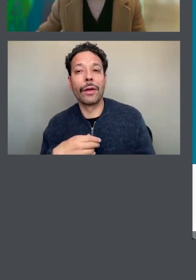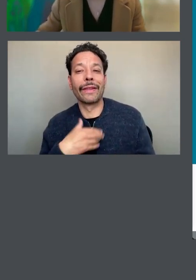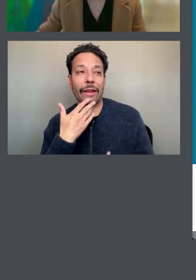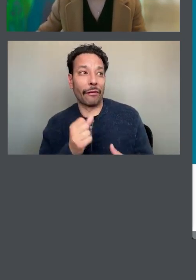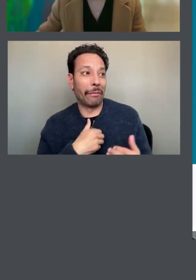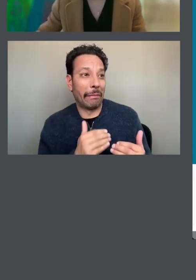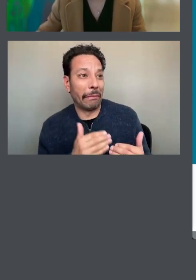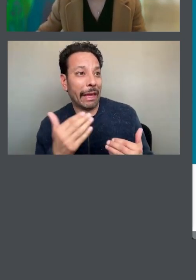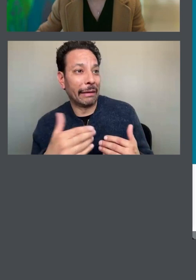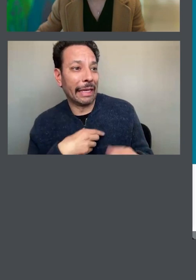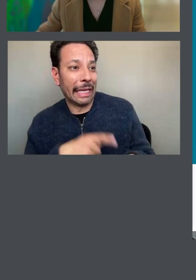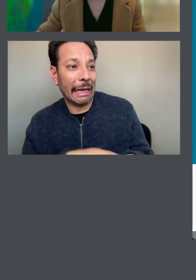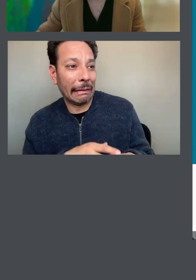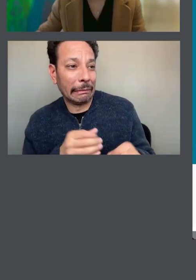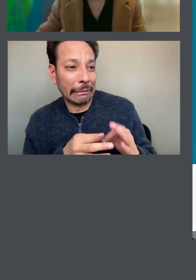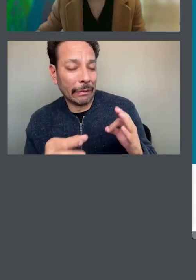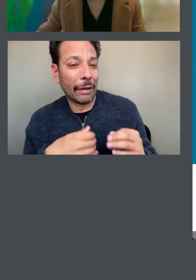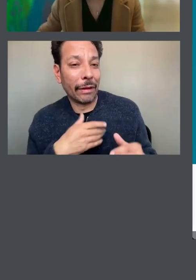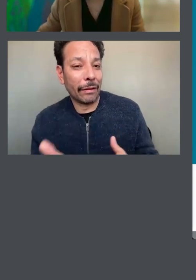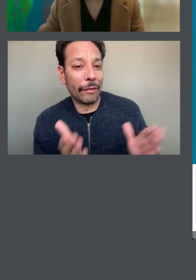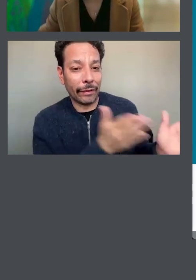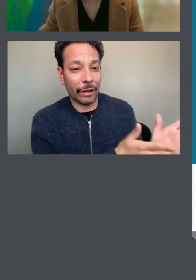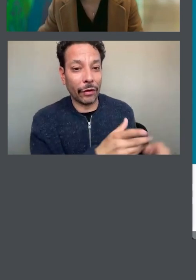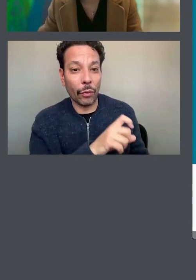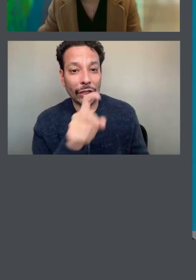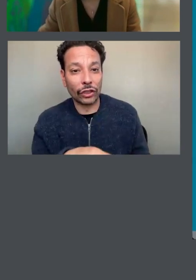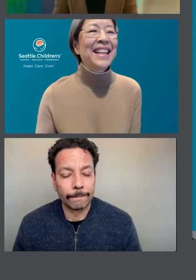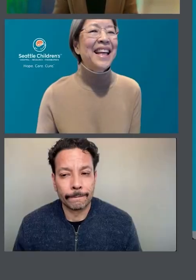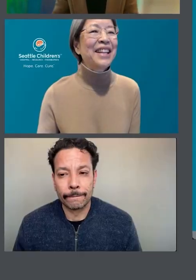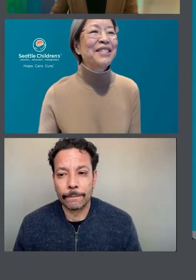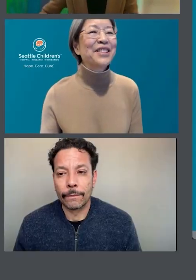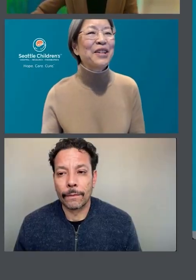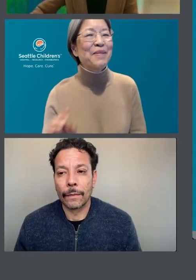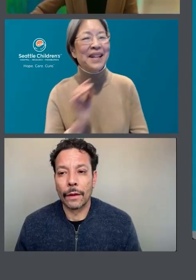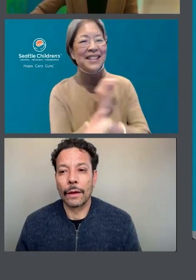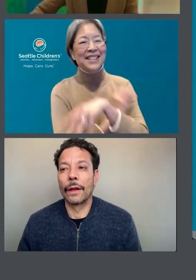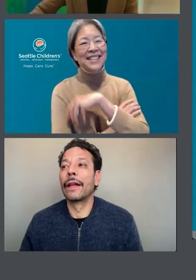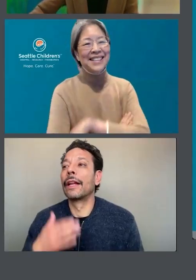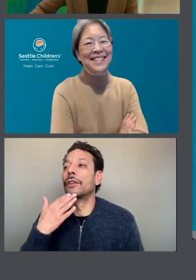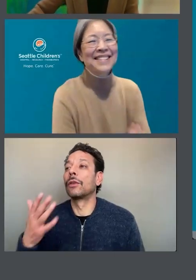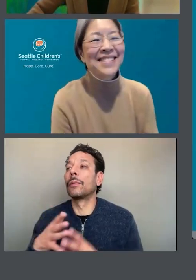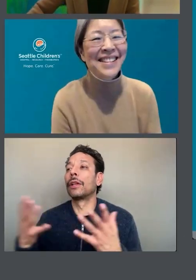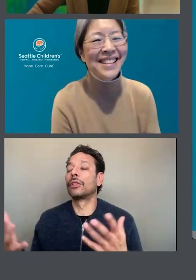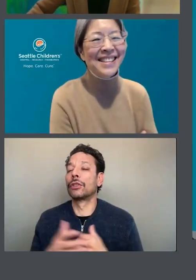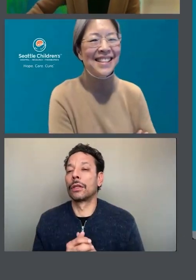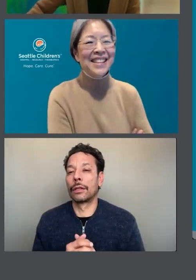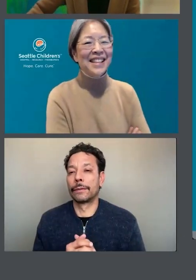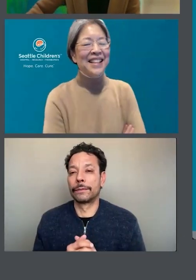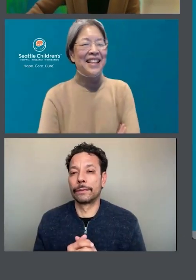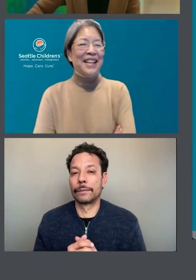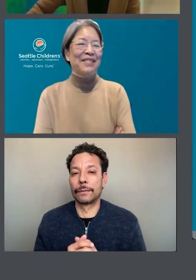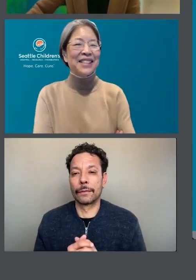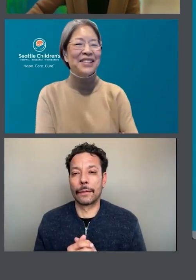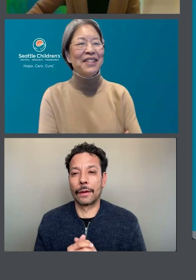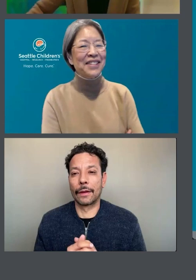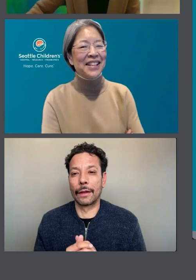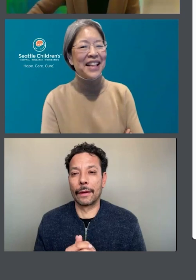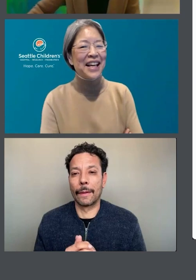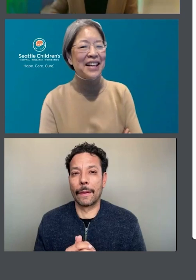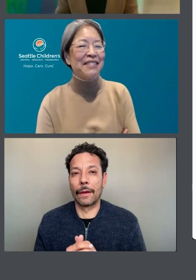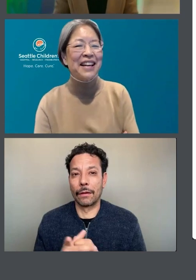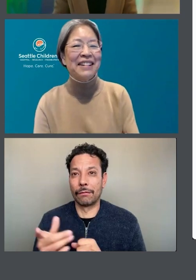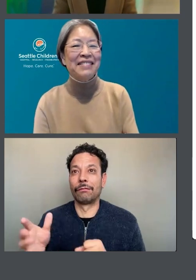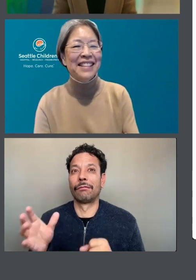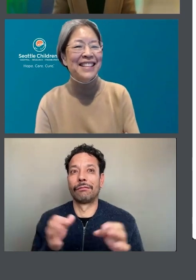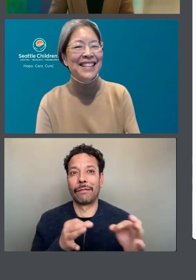bit past my time. I'm going to bump it over to questions. Thank you so much, Grace. You